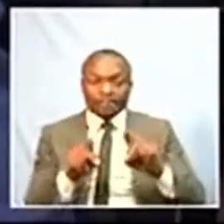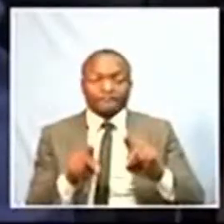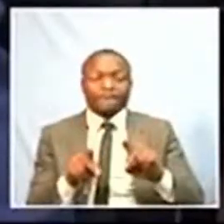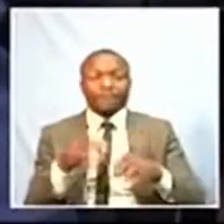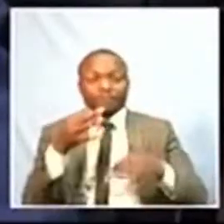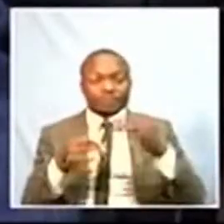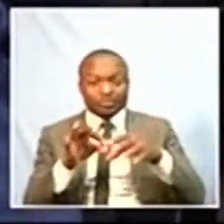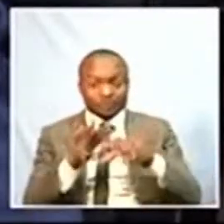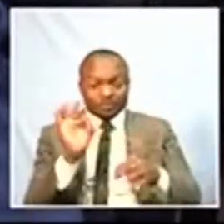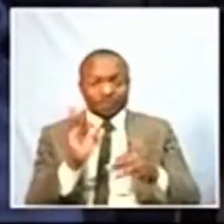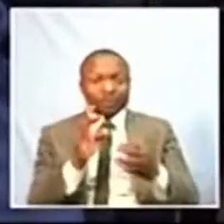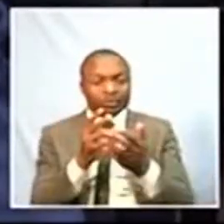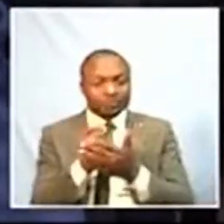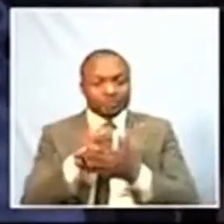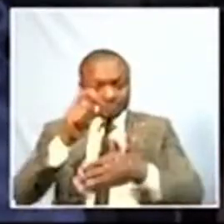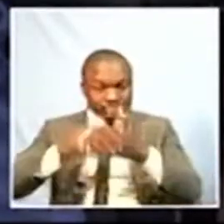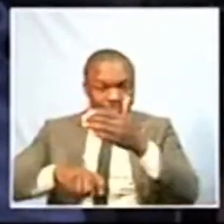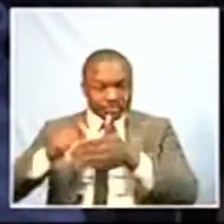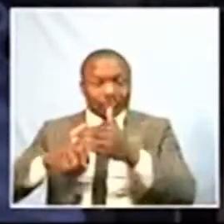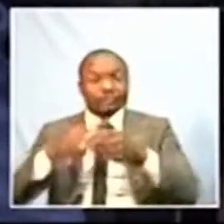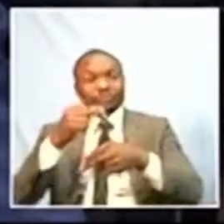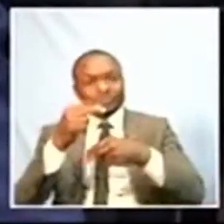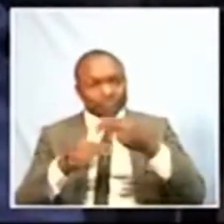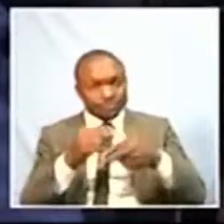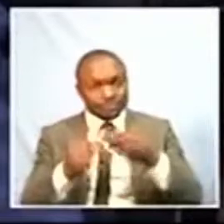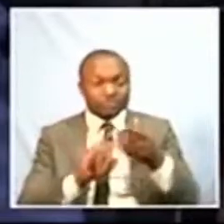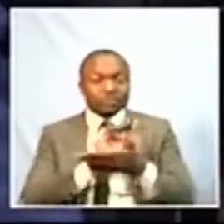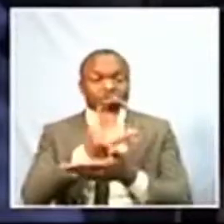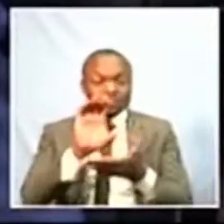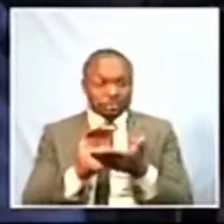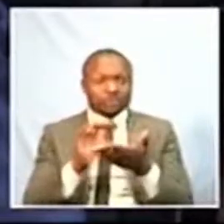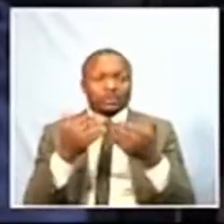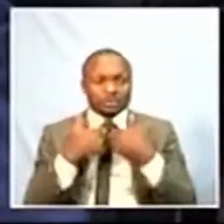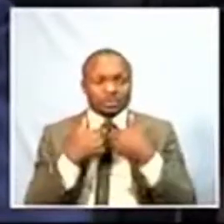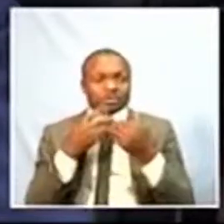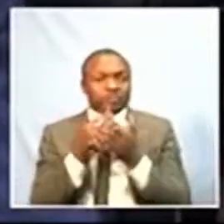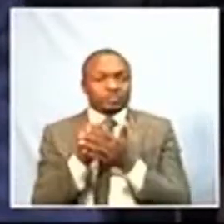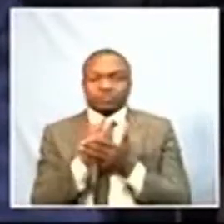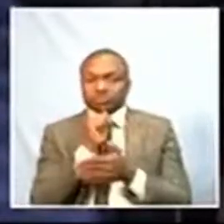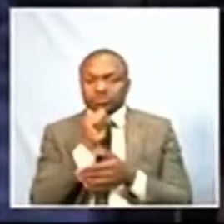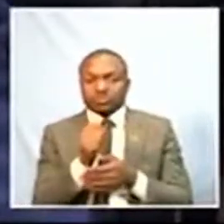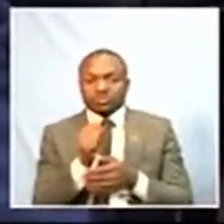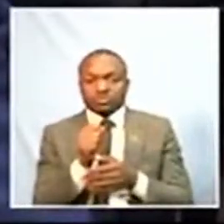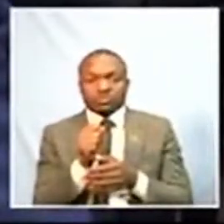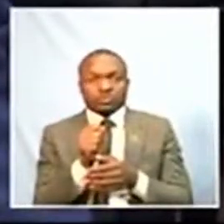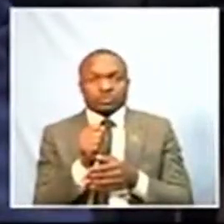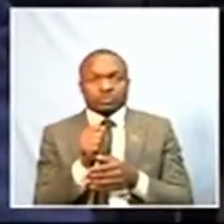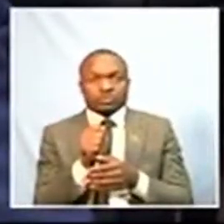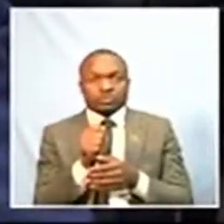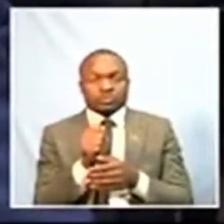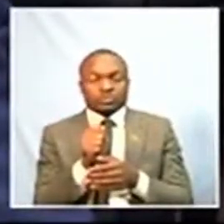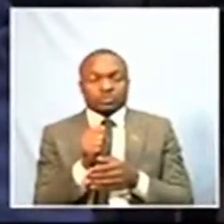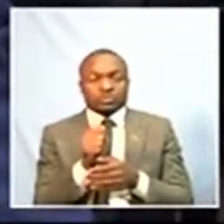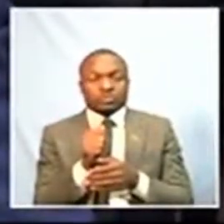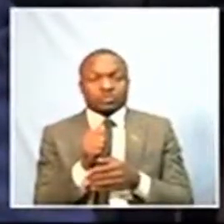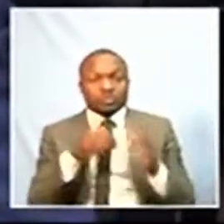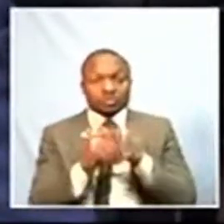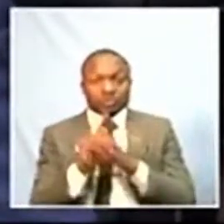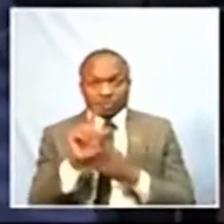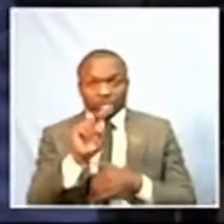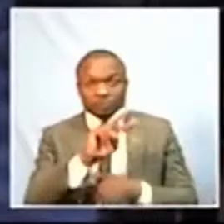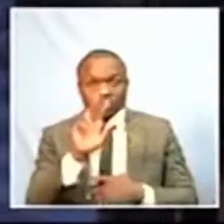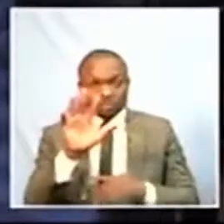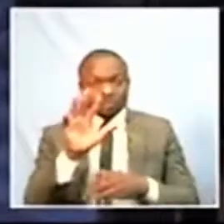if they find that the funds were deducted, meaning CHOMA has got all the money, we don't need to go to 2025. They have to ask